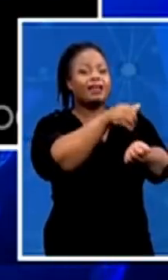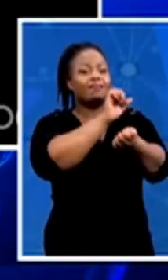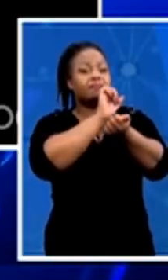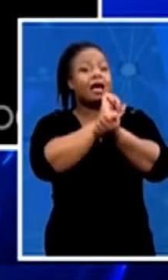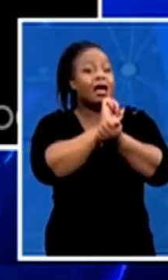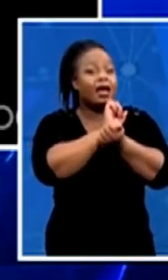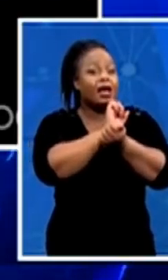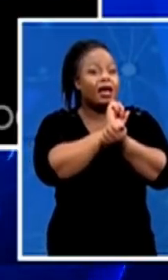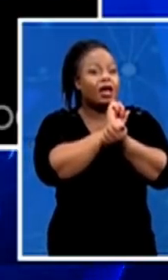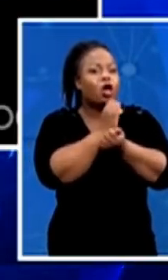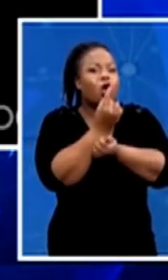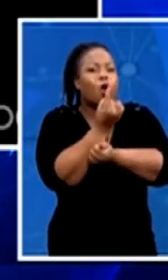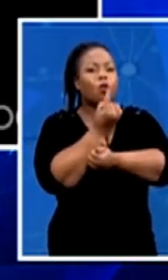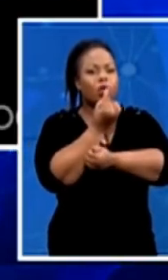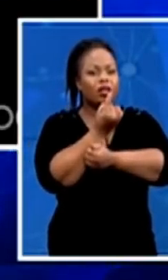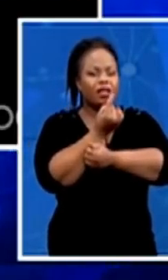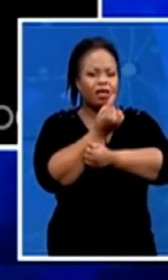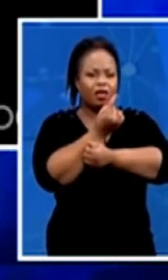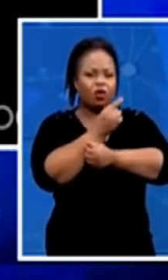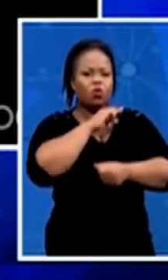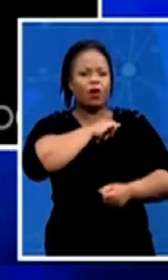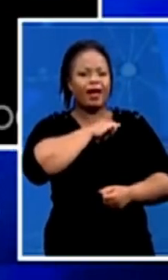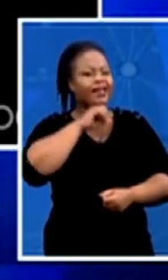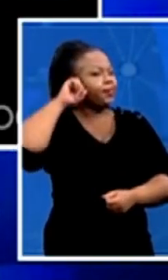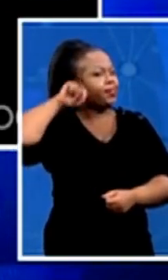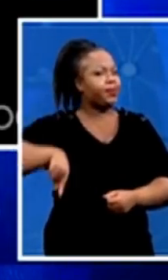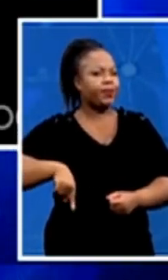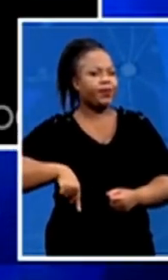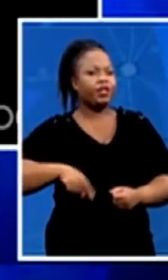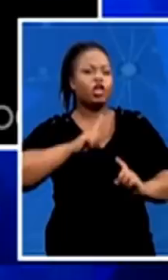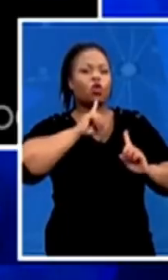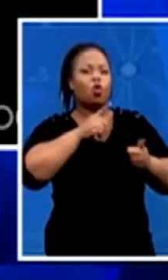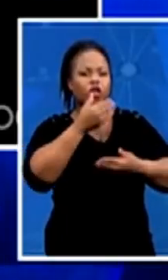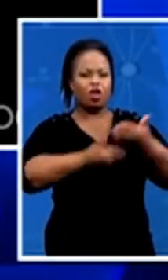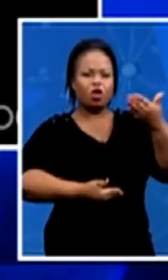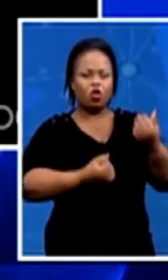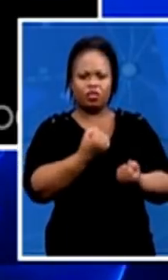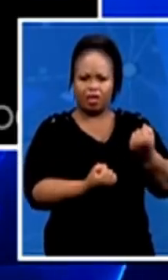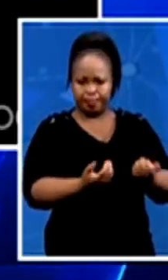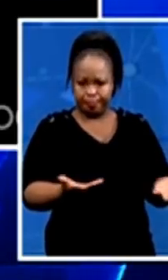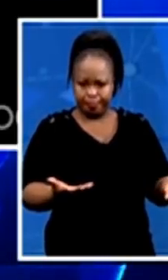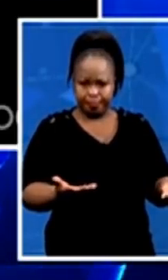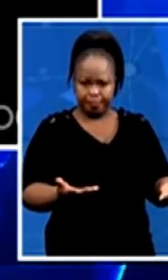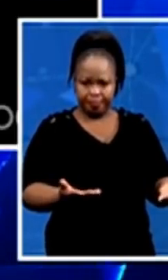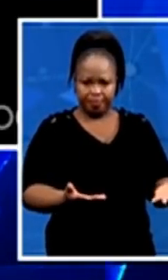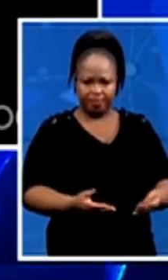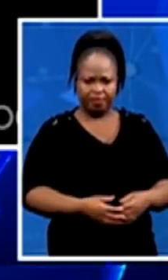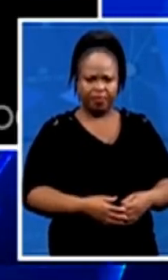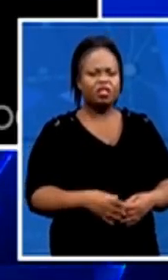question of disobeying this court's order. You are quite right in saying that this court